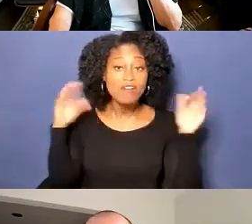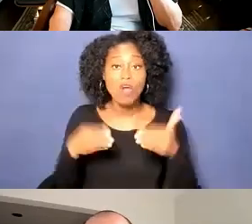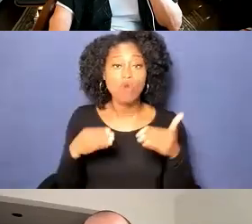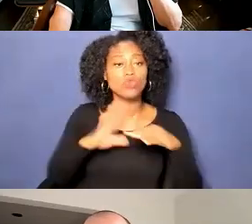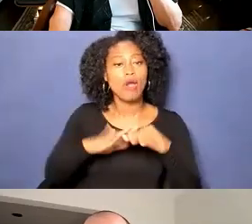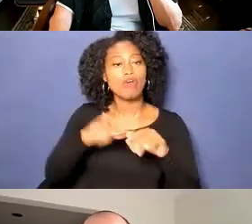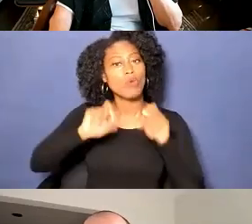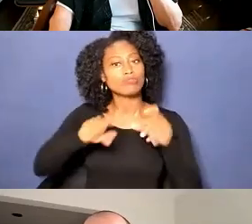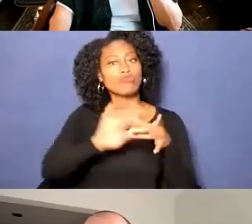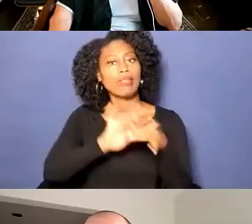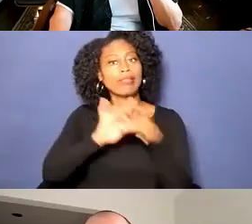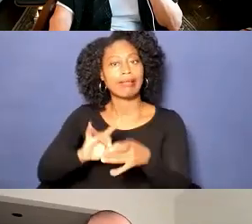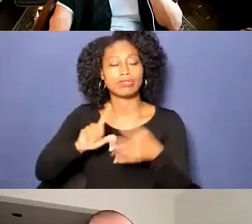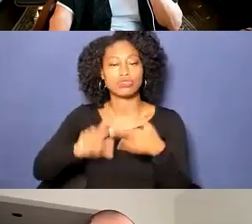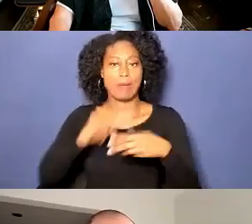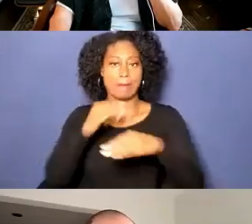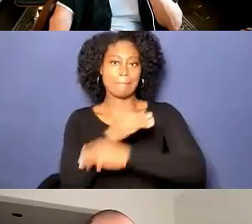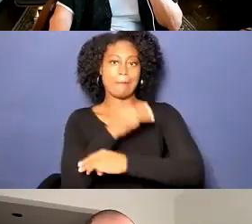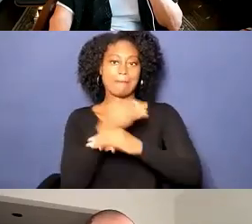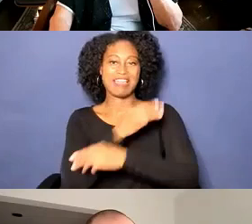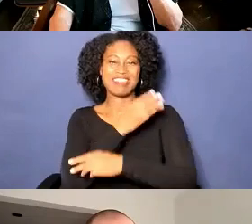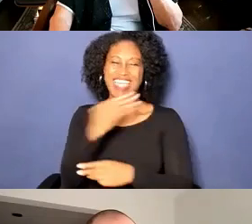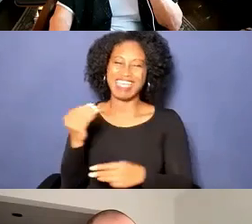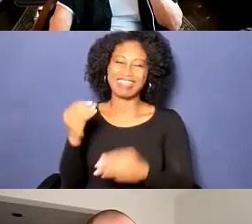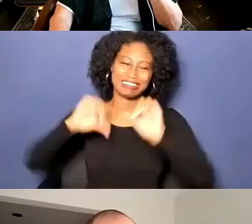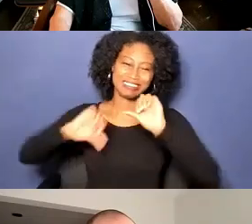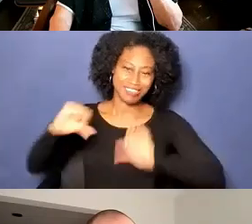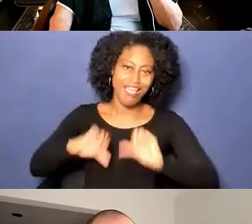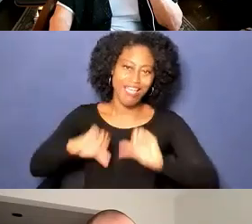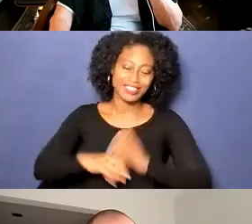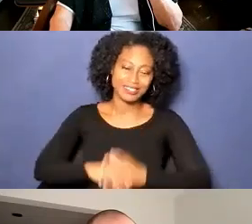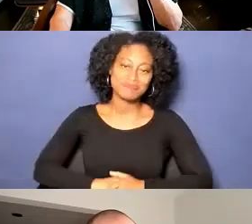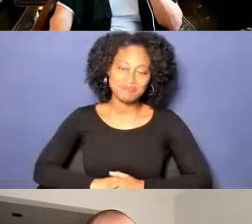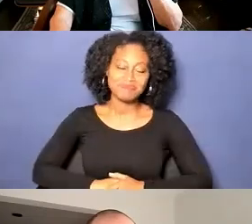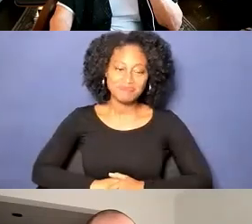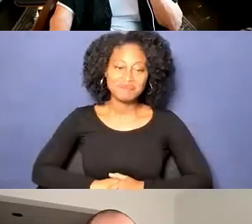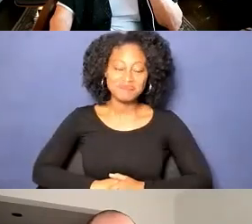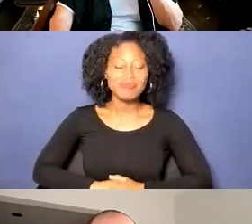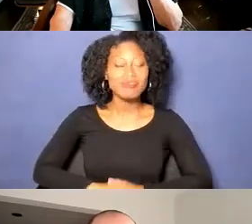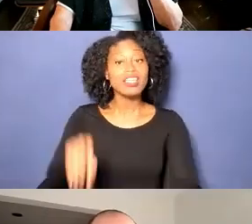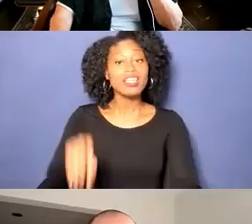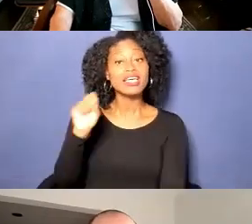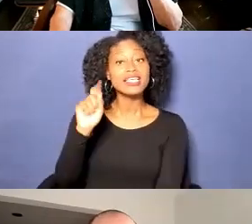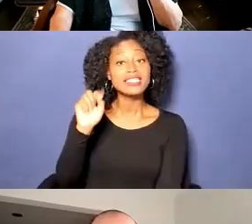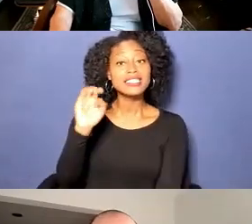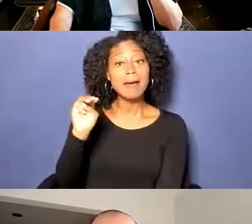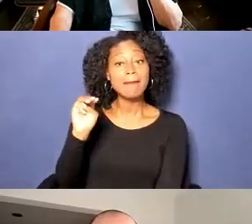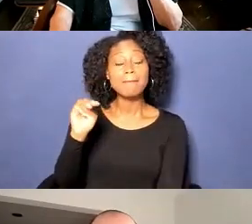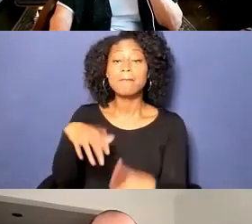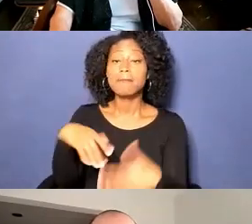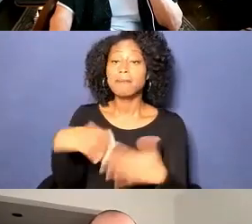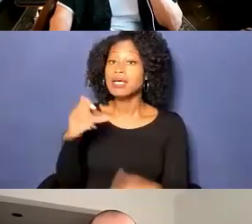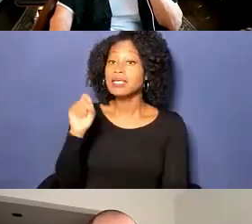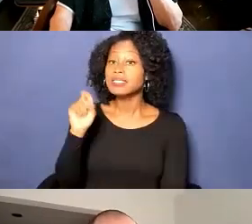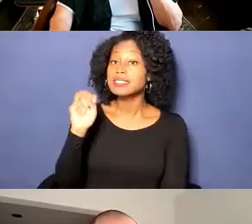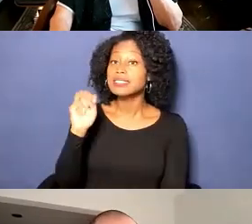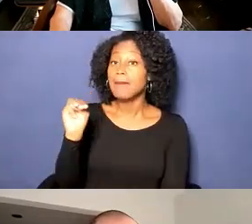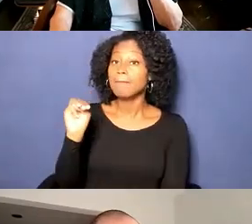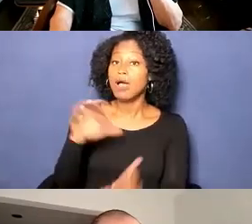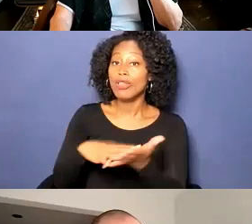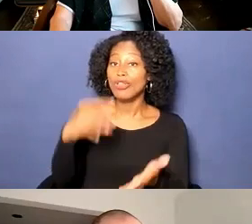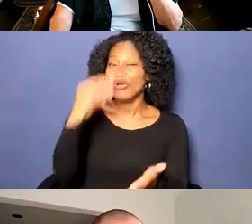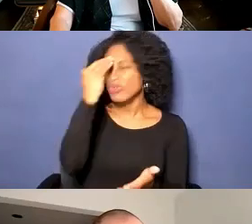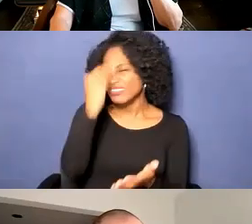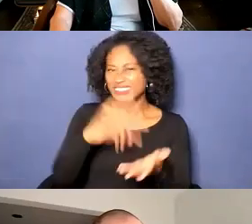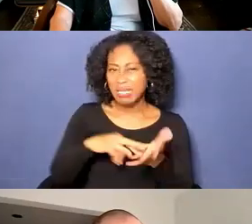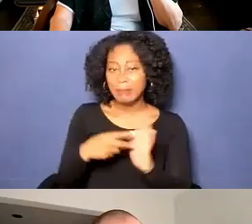questions related to mathematics and science. Now, STEM and STEM learning, what does that mean? Well, that could mean a